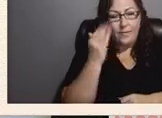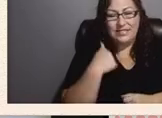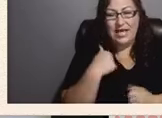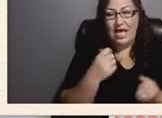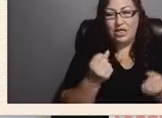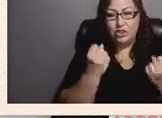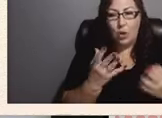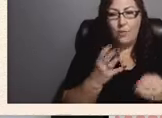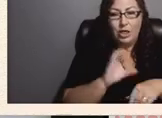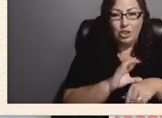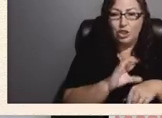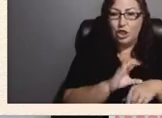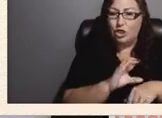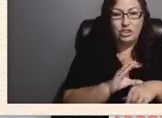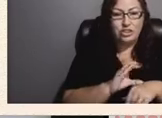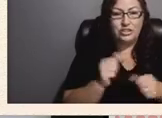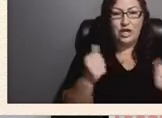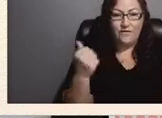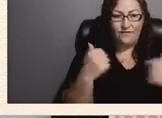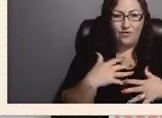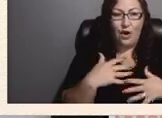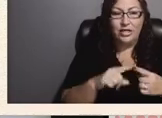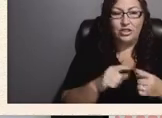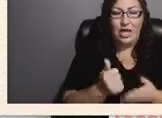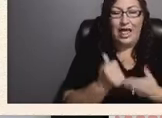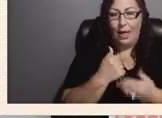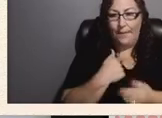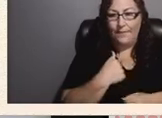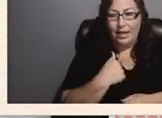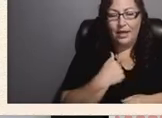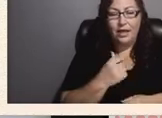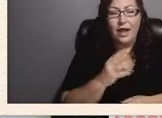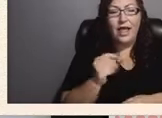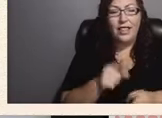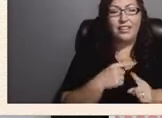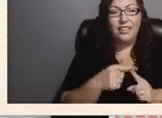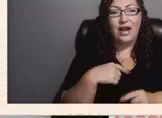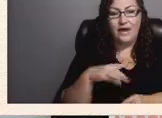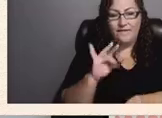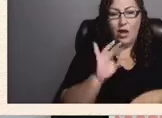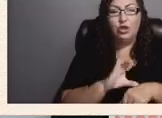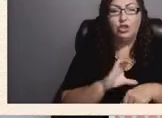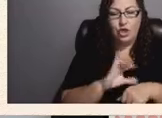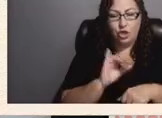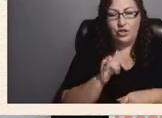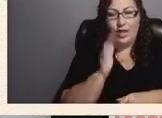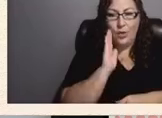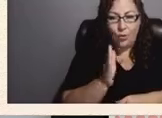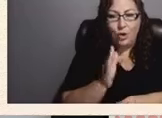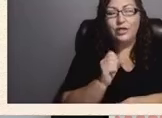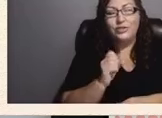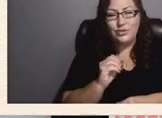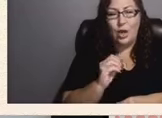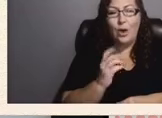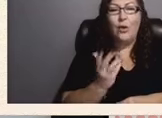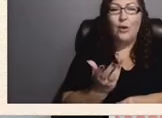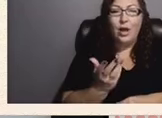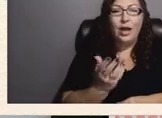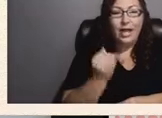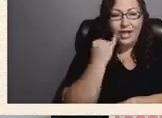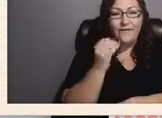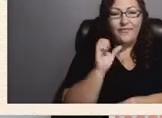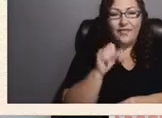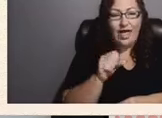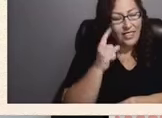churches just afraid to help me. And then I found a church that would. And so I think it's